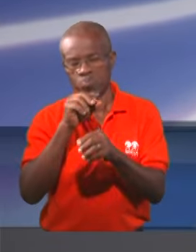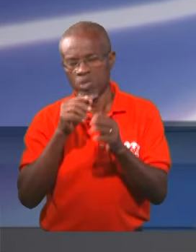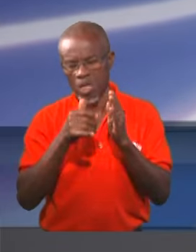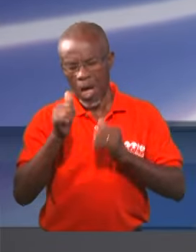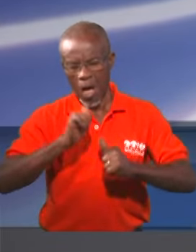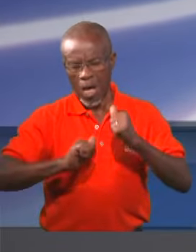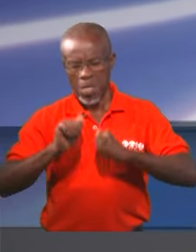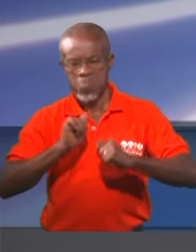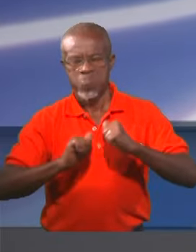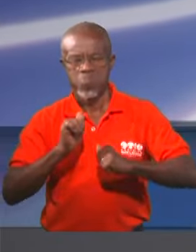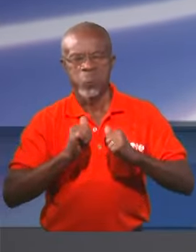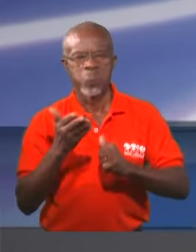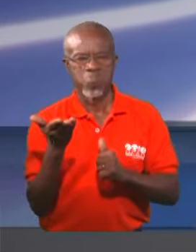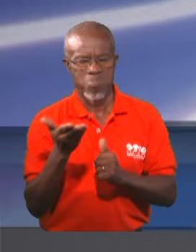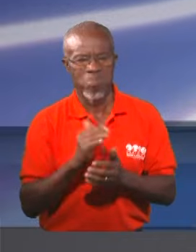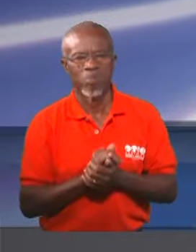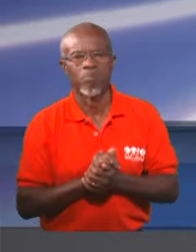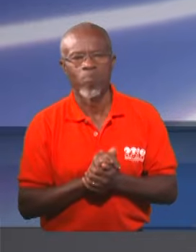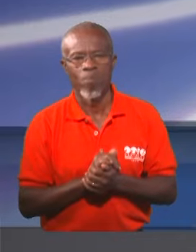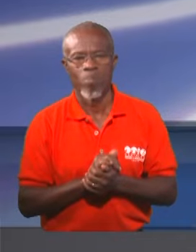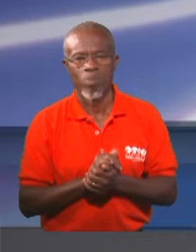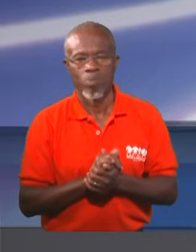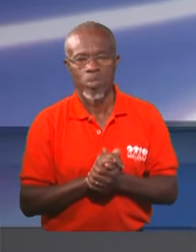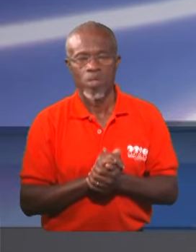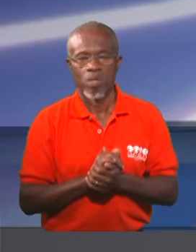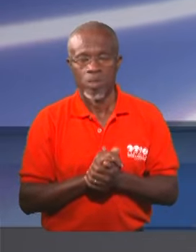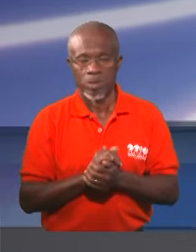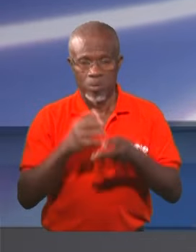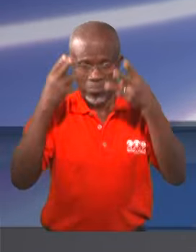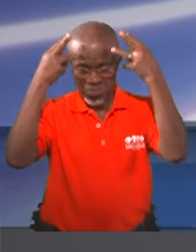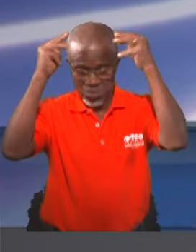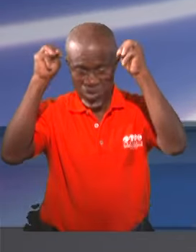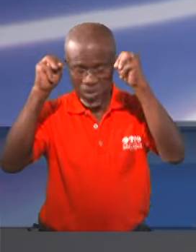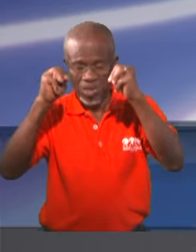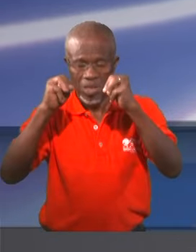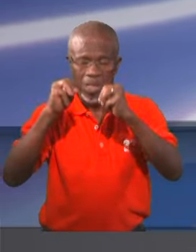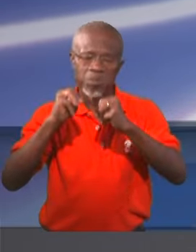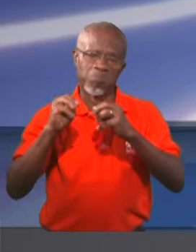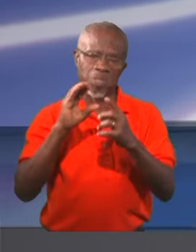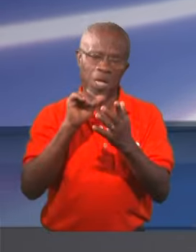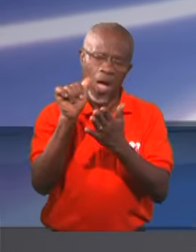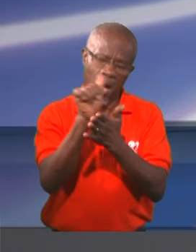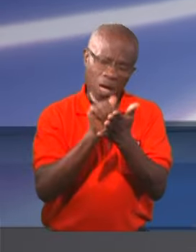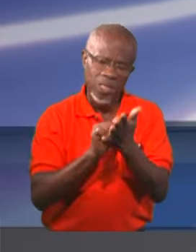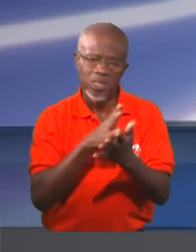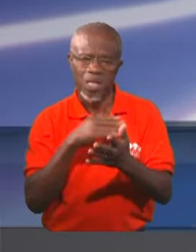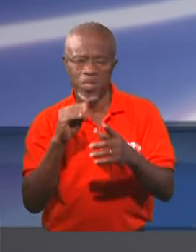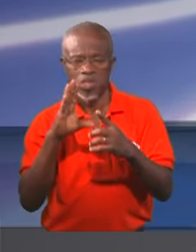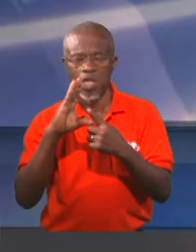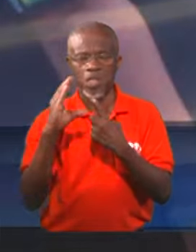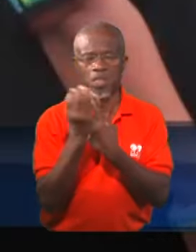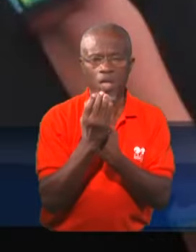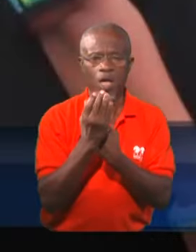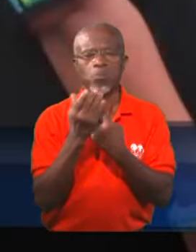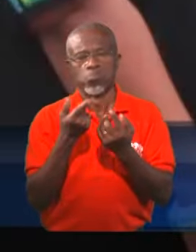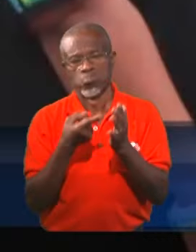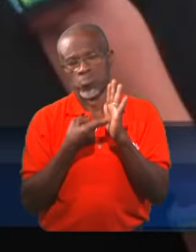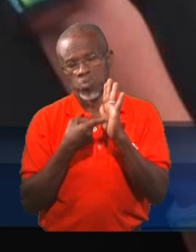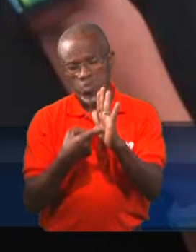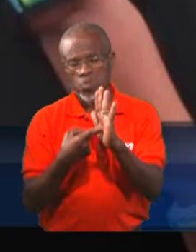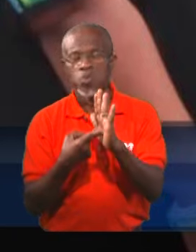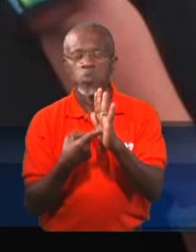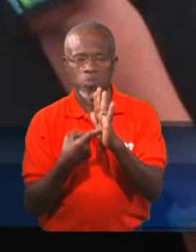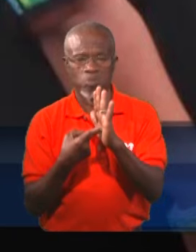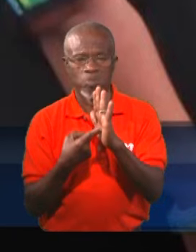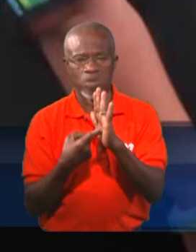Minister of Tourism, Culture and the Arts Randall Mitchell says Marlon De Bique was not simply a cultural and art enthusiast, he embodied it. Minister